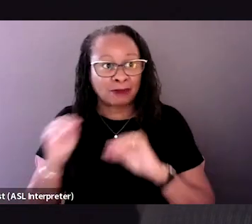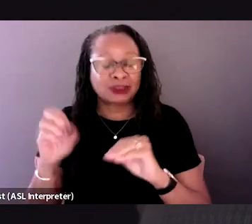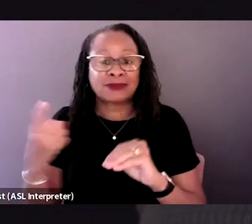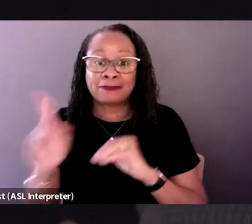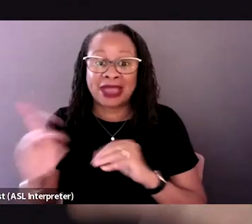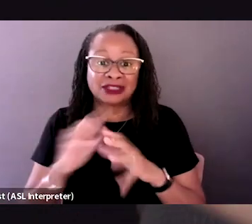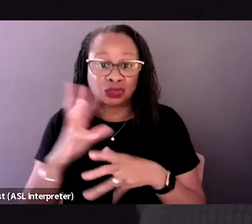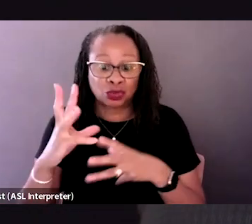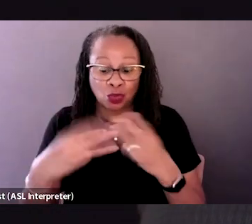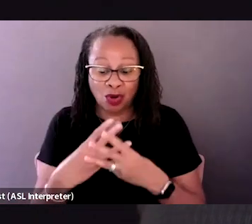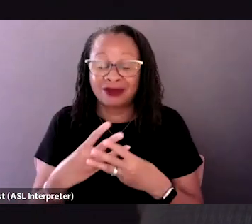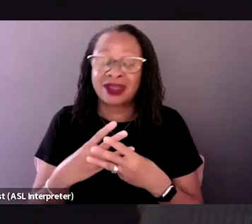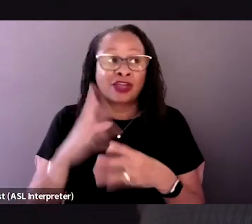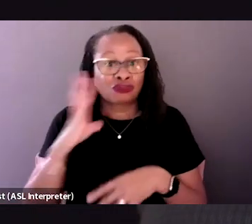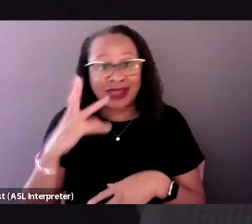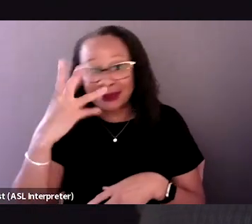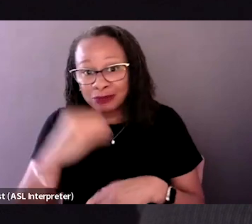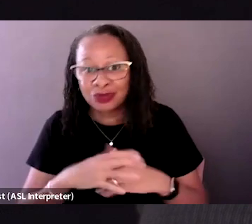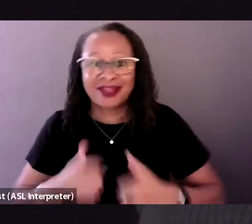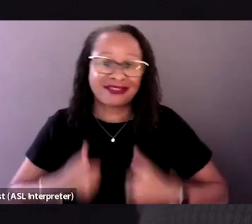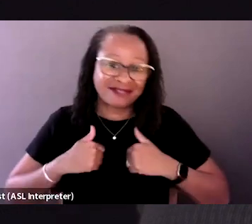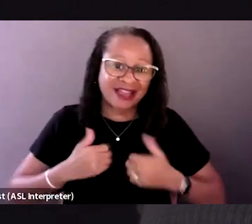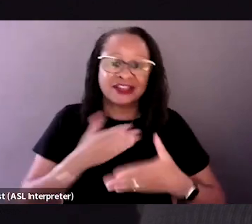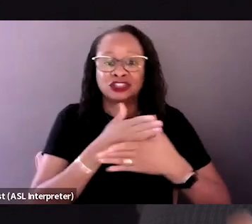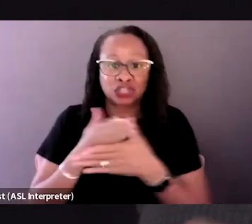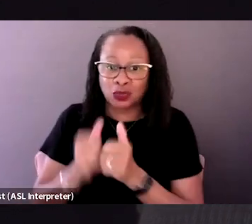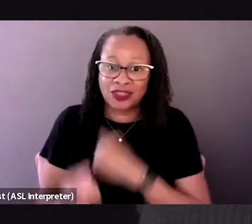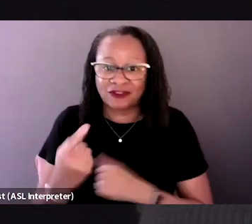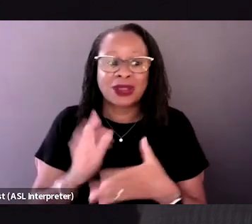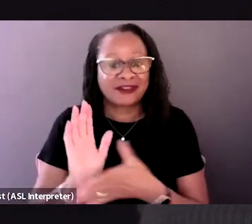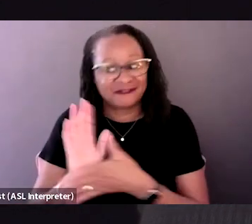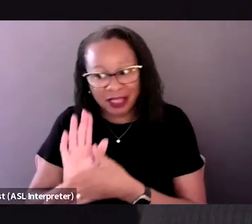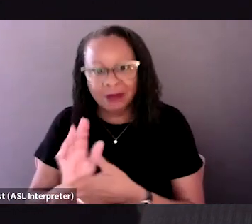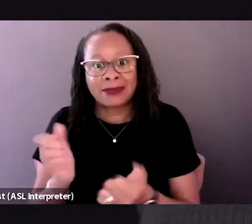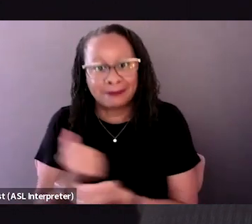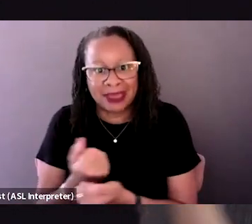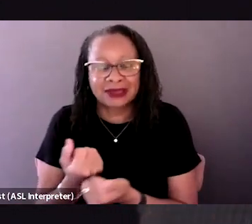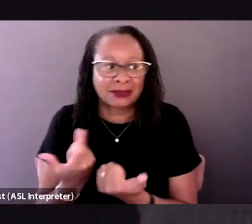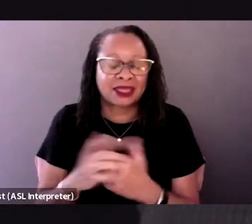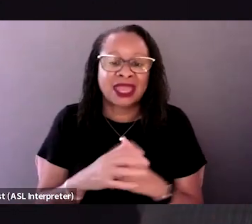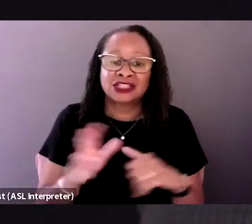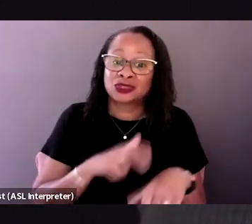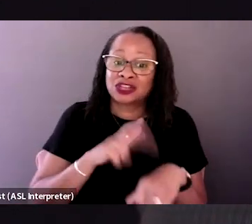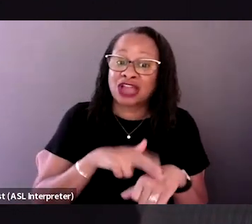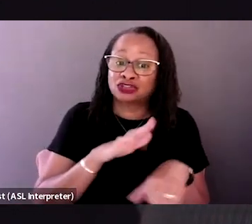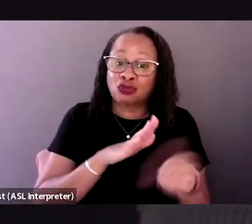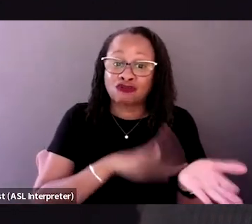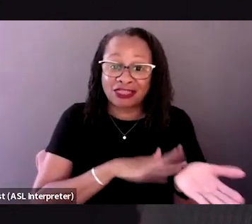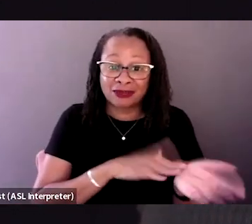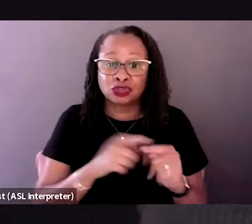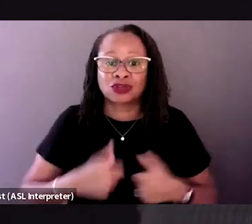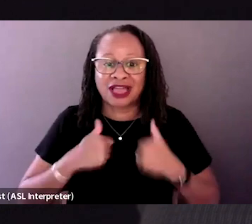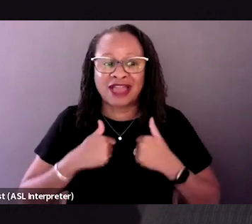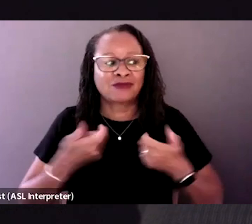something back into the world. They would still try to live life and share with everybody and film and be making something. So there was a natural rhythm to their lives, and